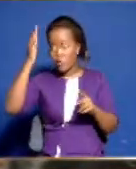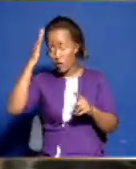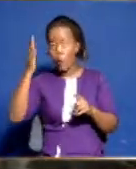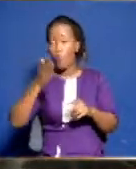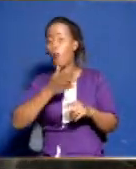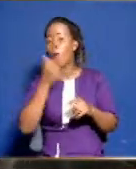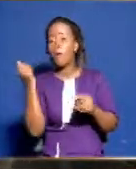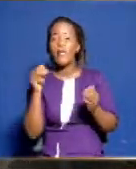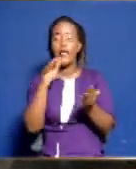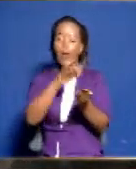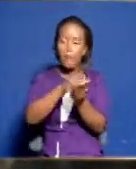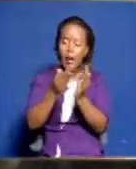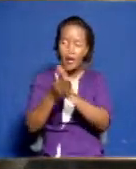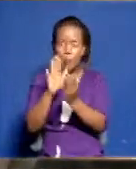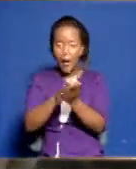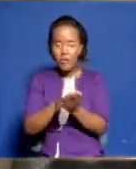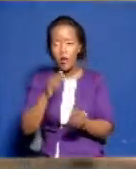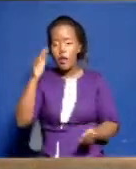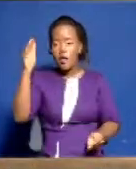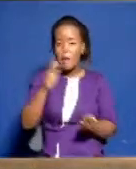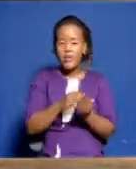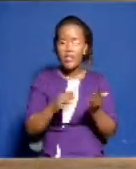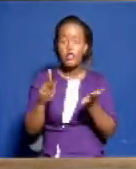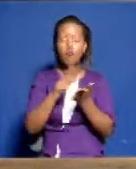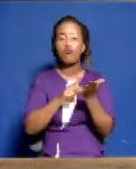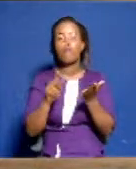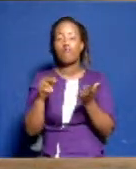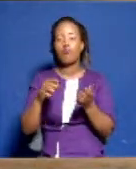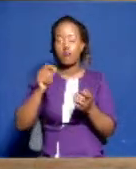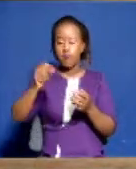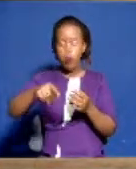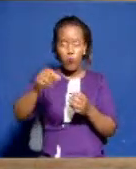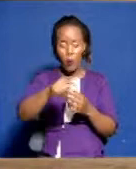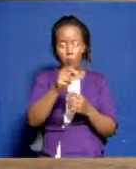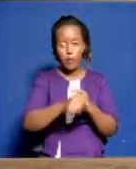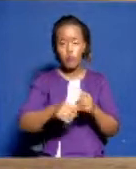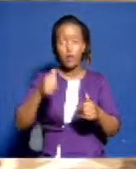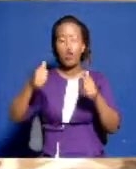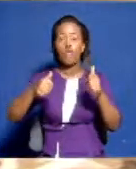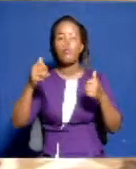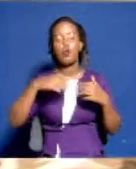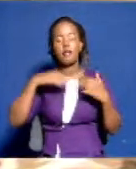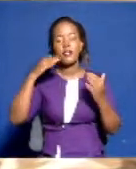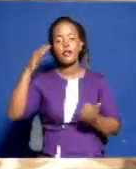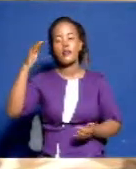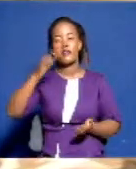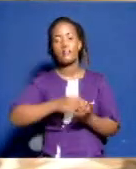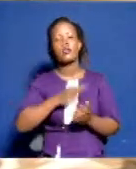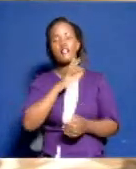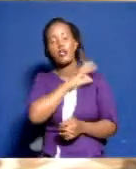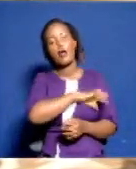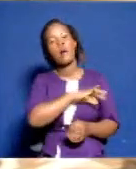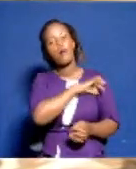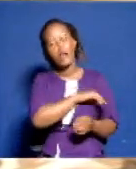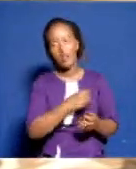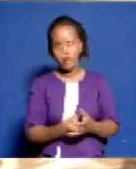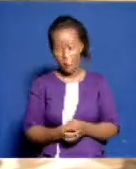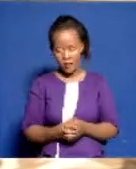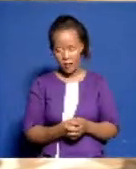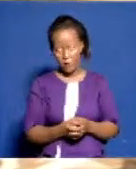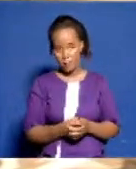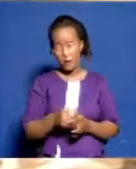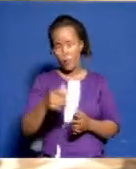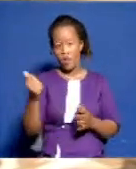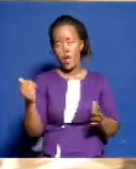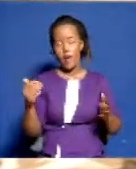minimize contamination of their produce and reduce post-harvest losses that has been reducing their earnings. AFA is currently conducting